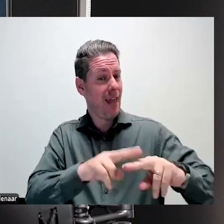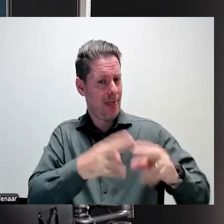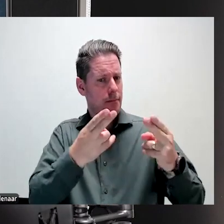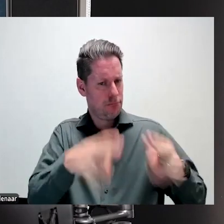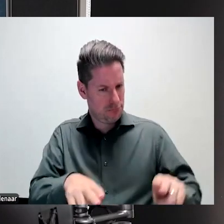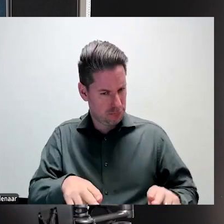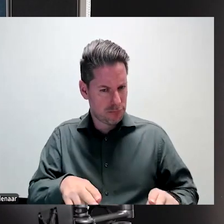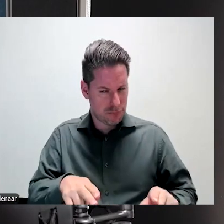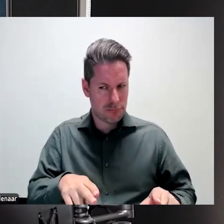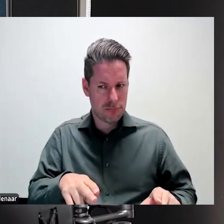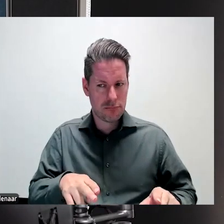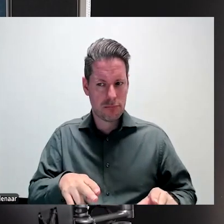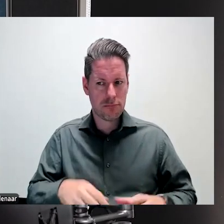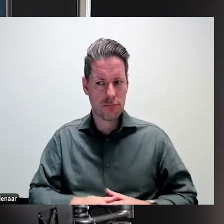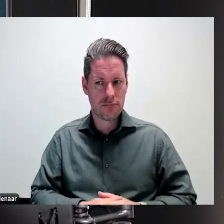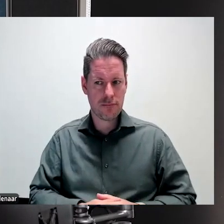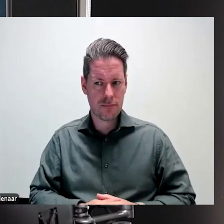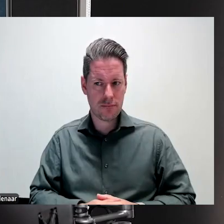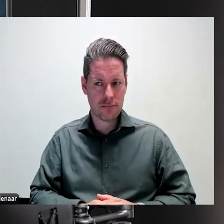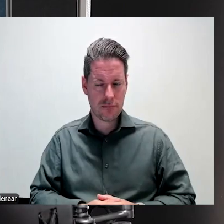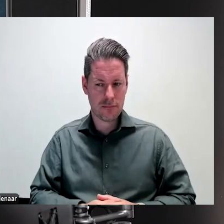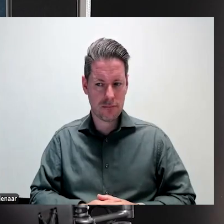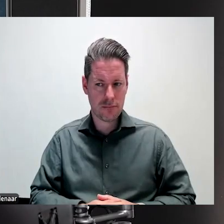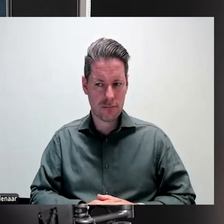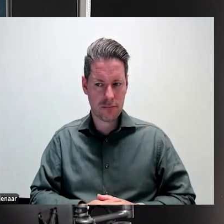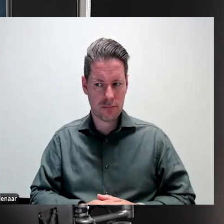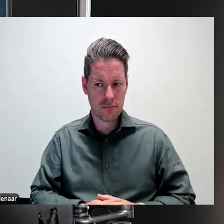he lived most of his life in